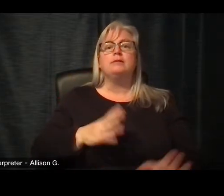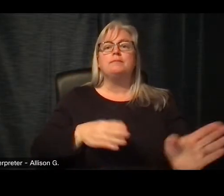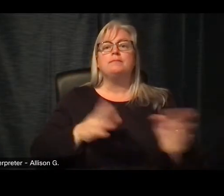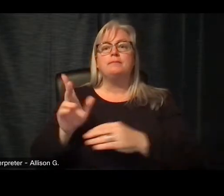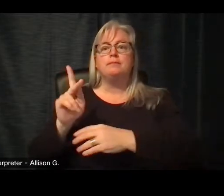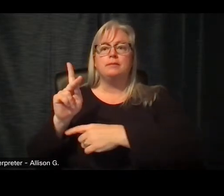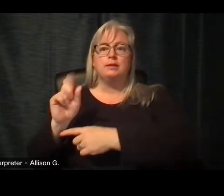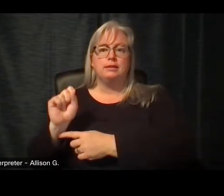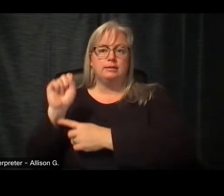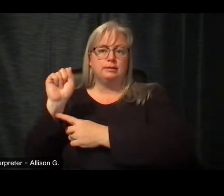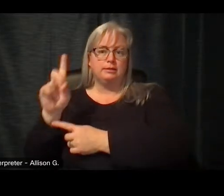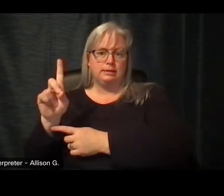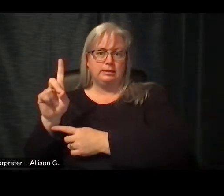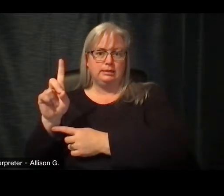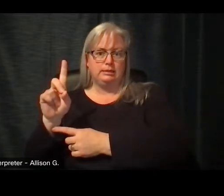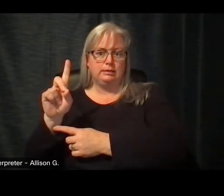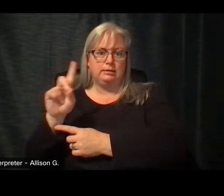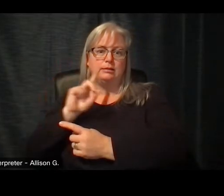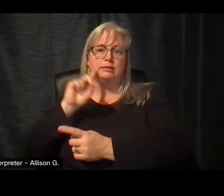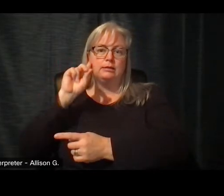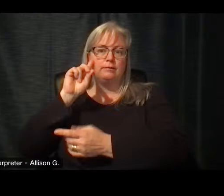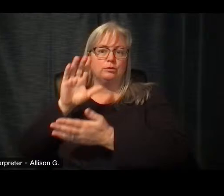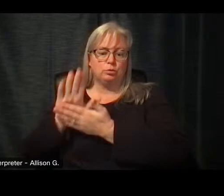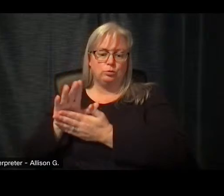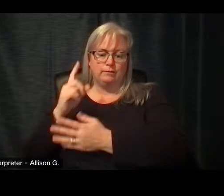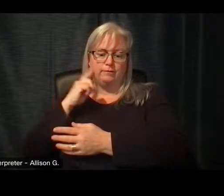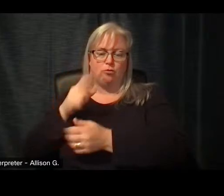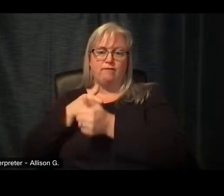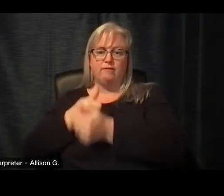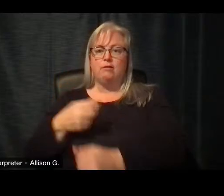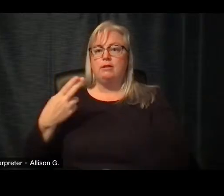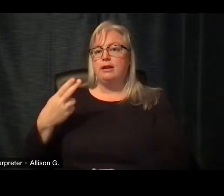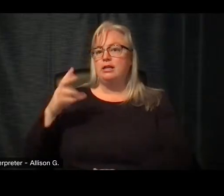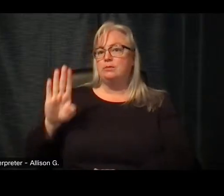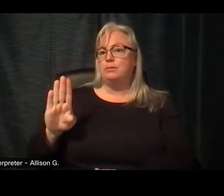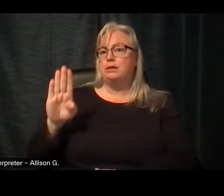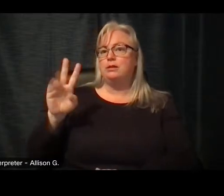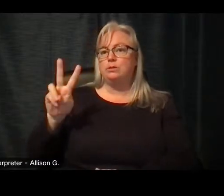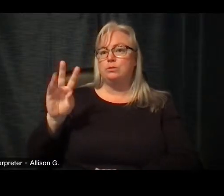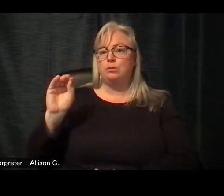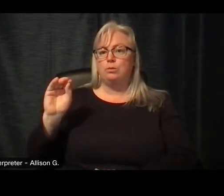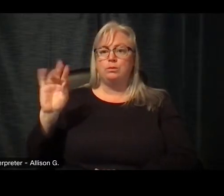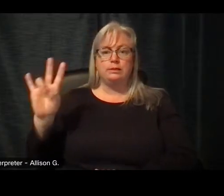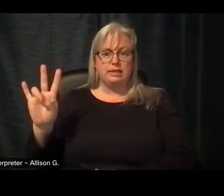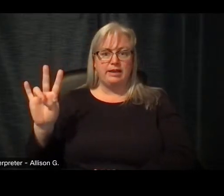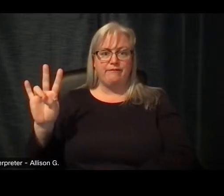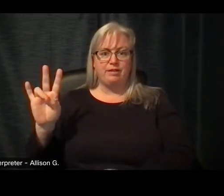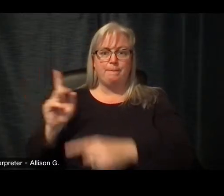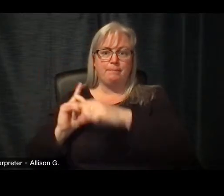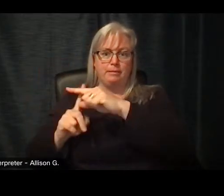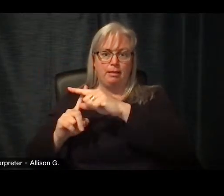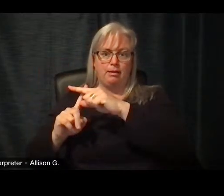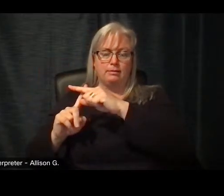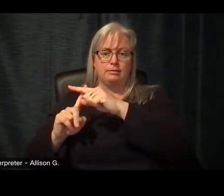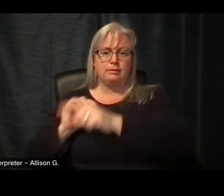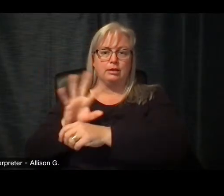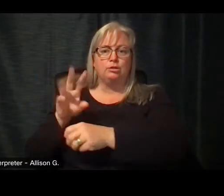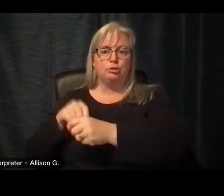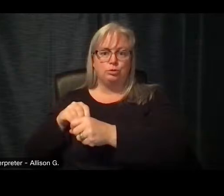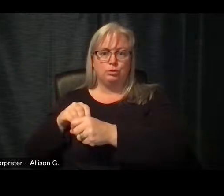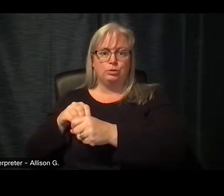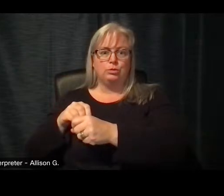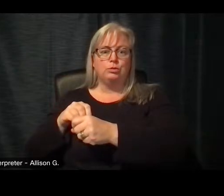Kansas School for the Deaf, I would like to follow HB 2007 plus adding in